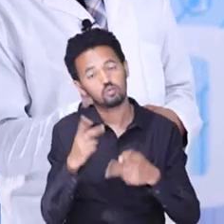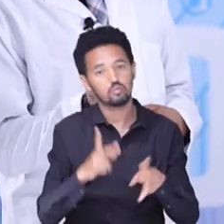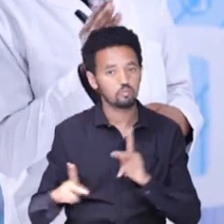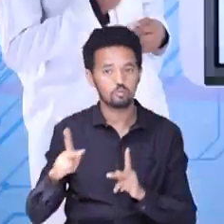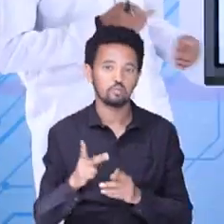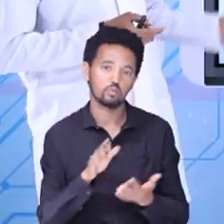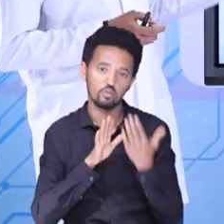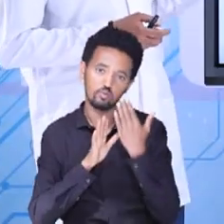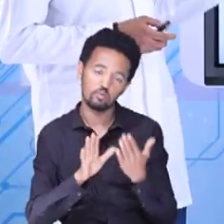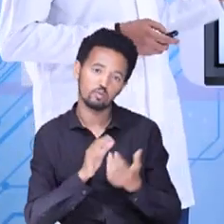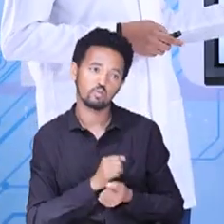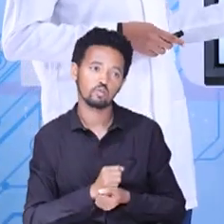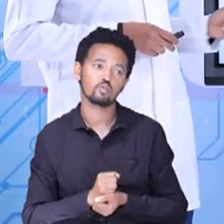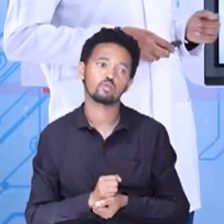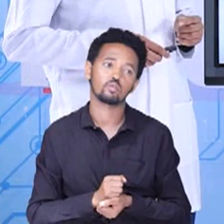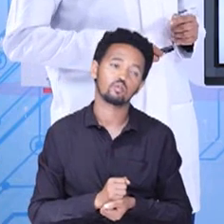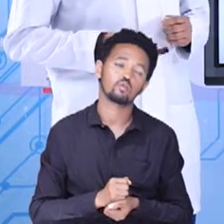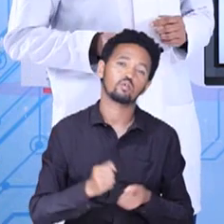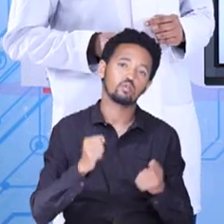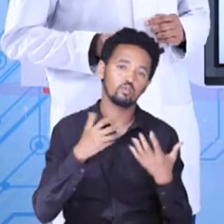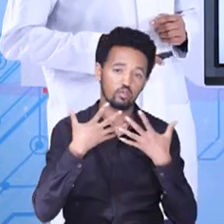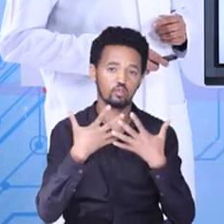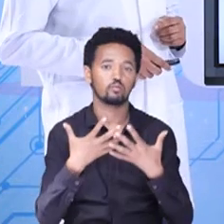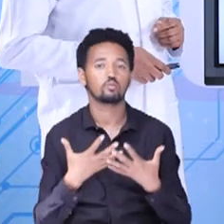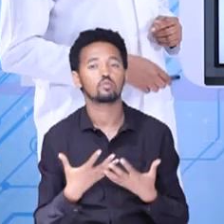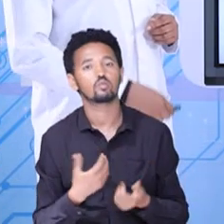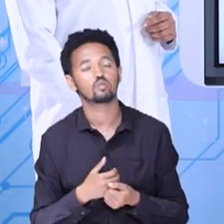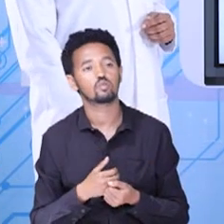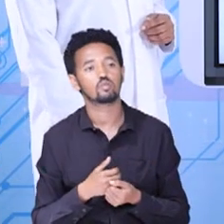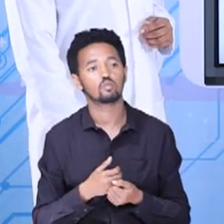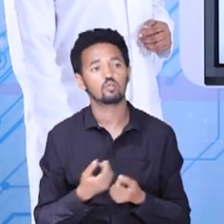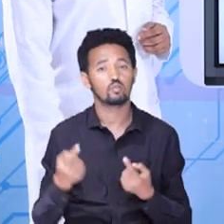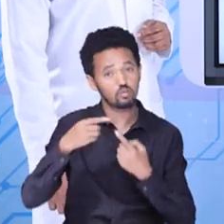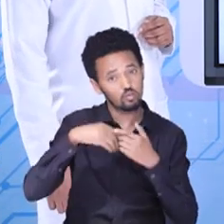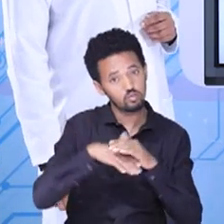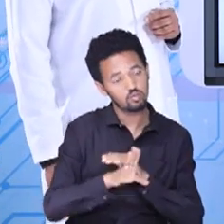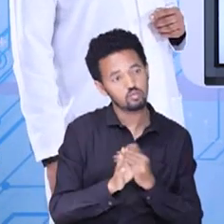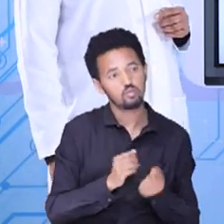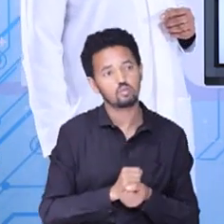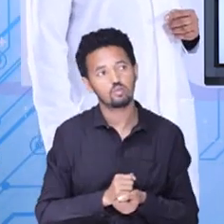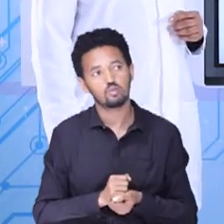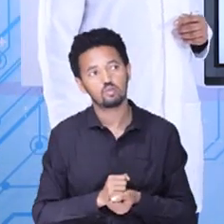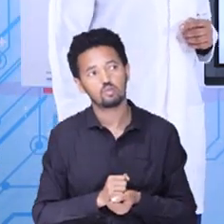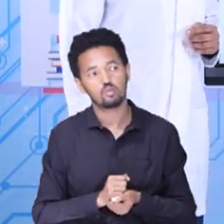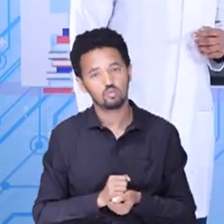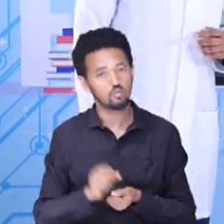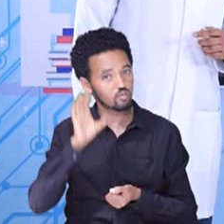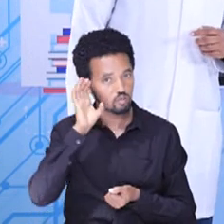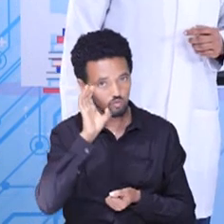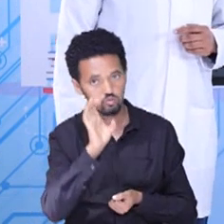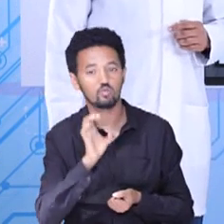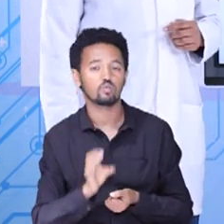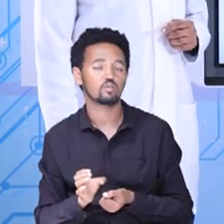Liberation Front, implemented Raza campaign in 1982. Then TPLF ambushed Dirk force and forced